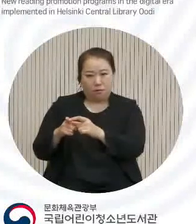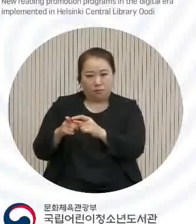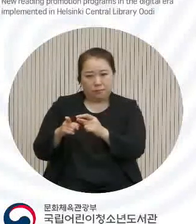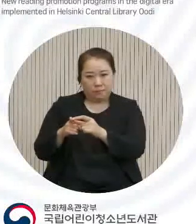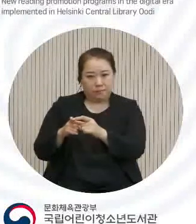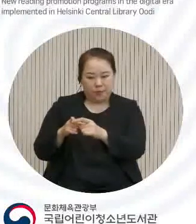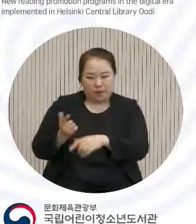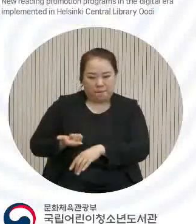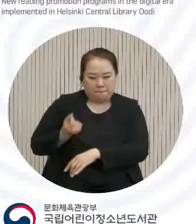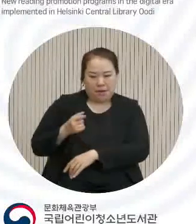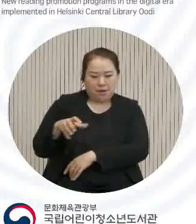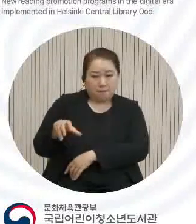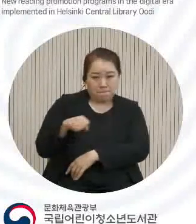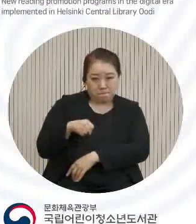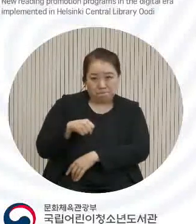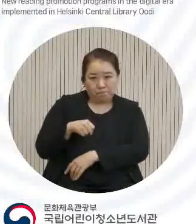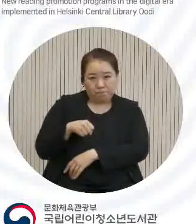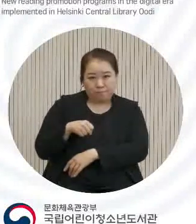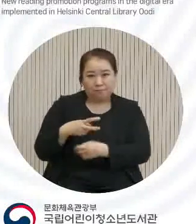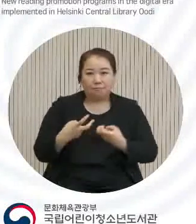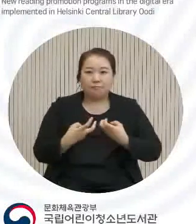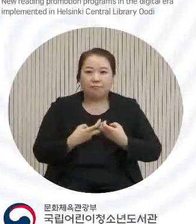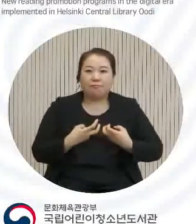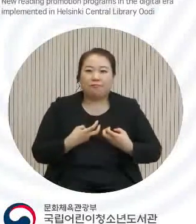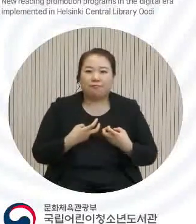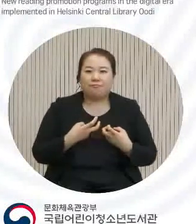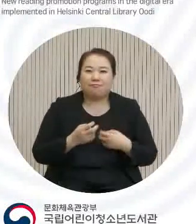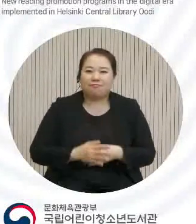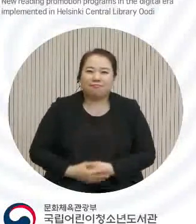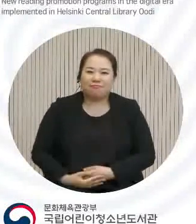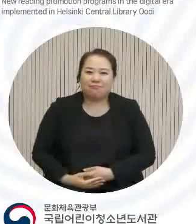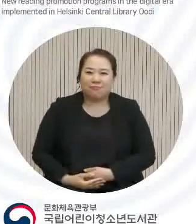word on the floor, it has to be a synonym for the given word.